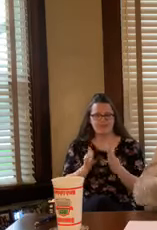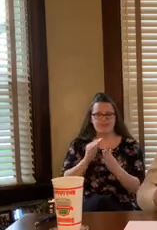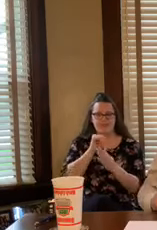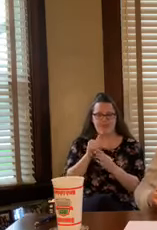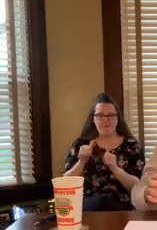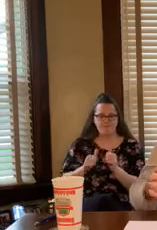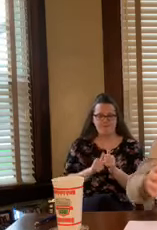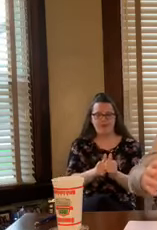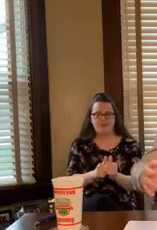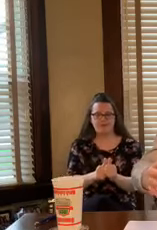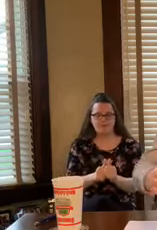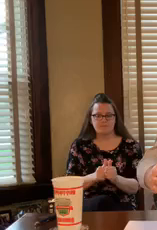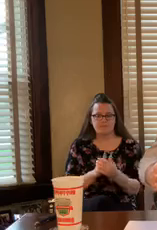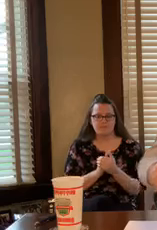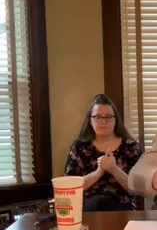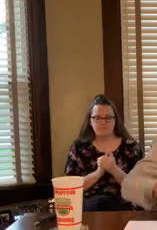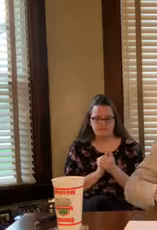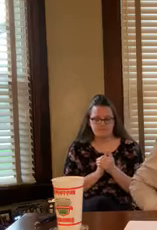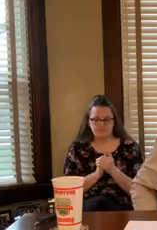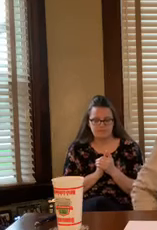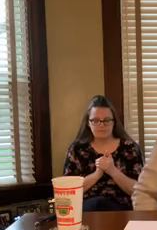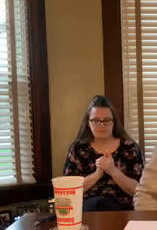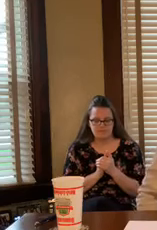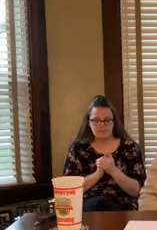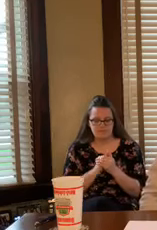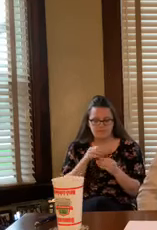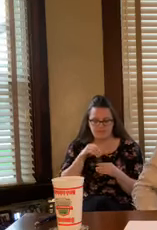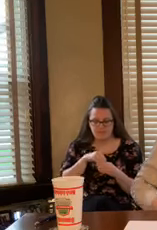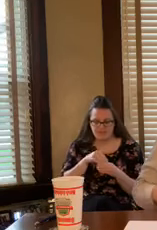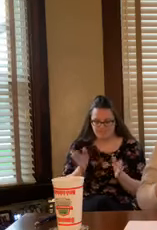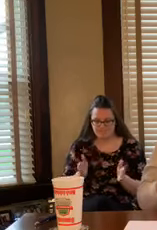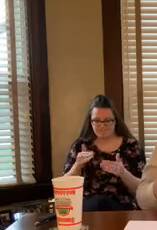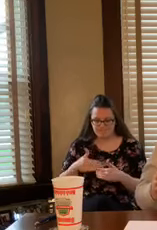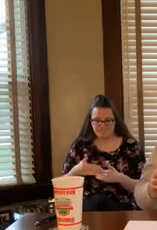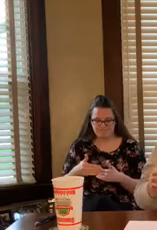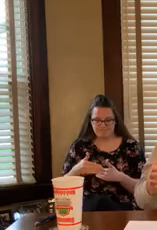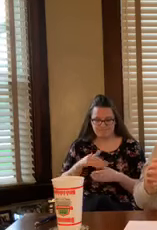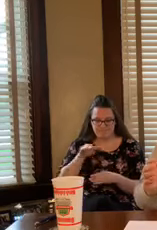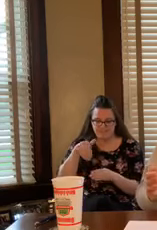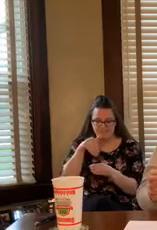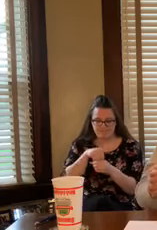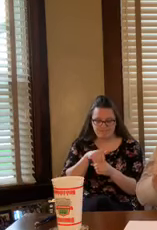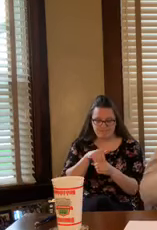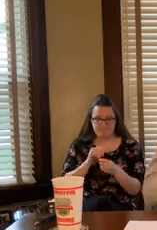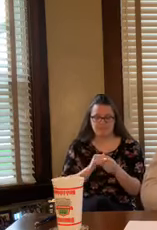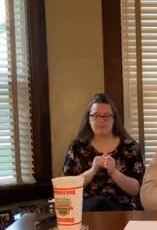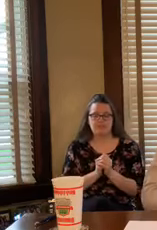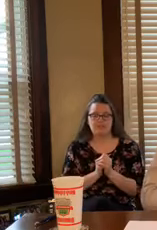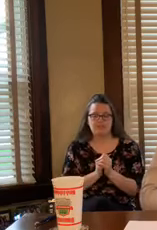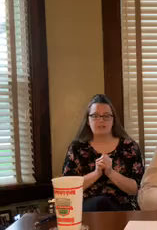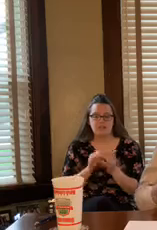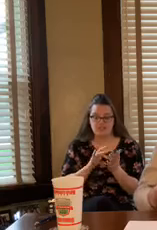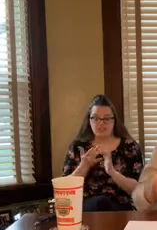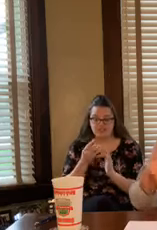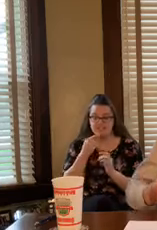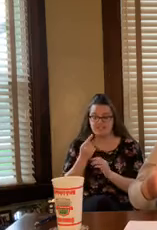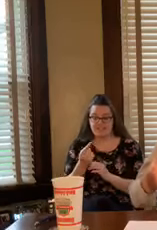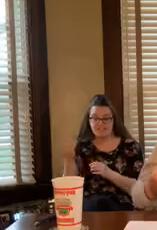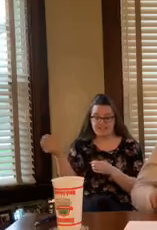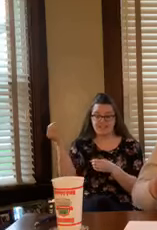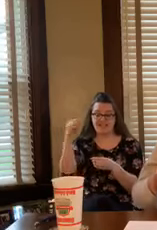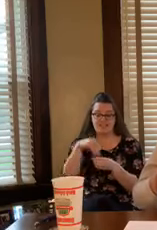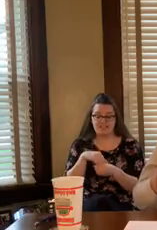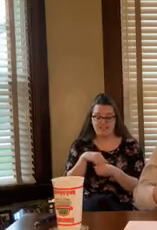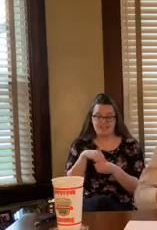fold and in a area of containment. And Jesus says that to get into that sheepfold, "Behold,